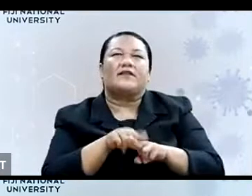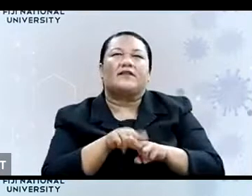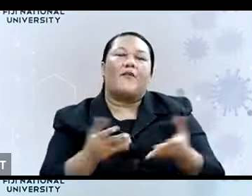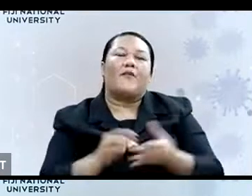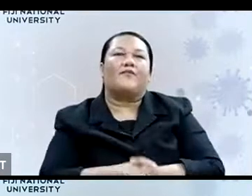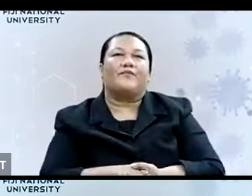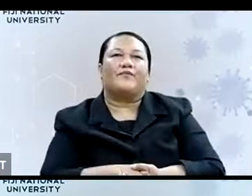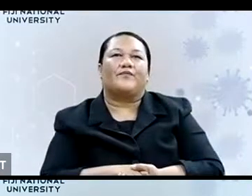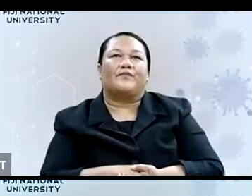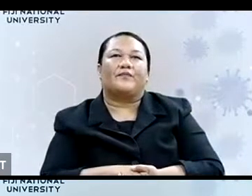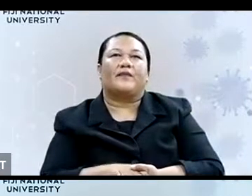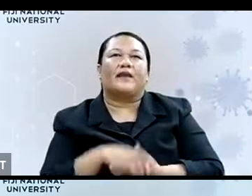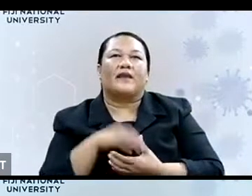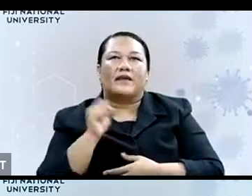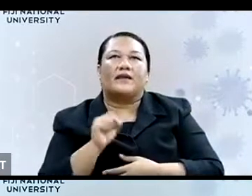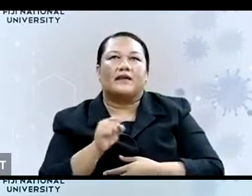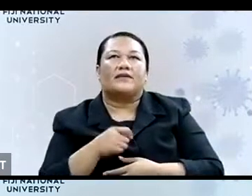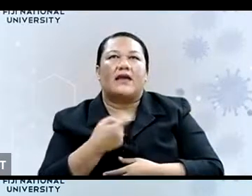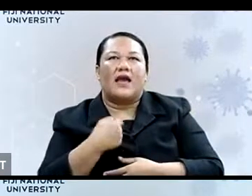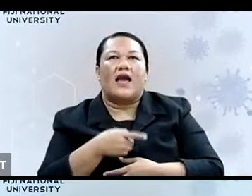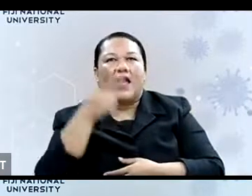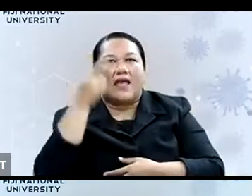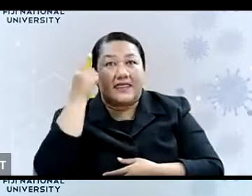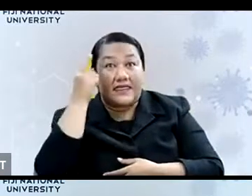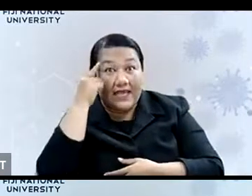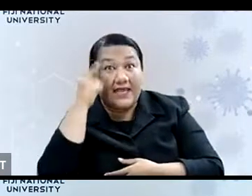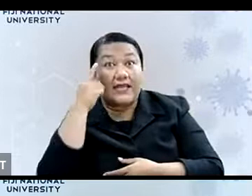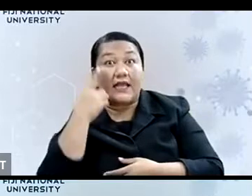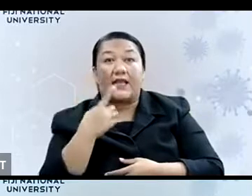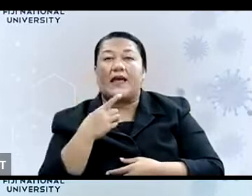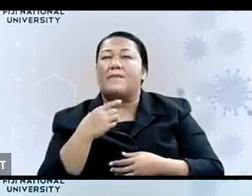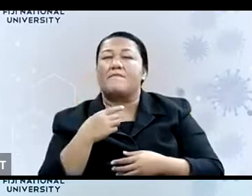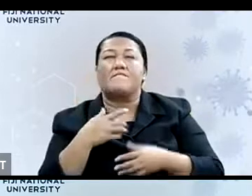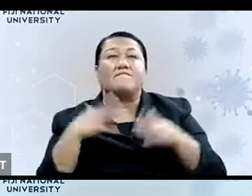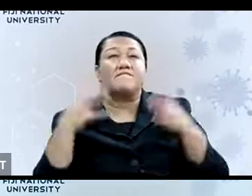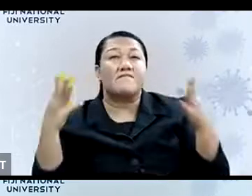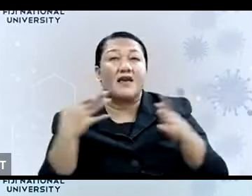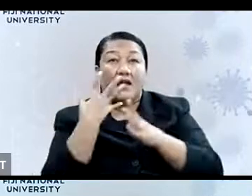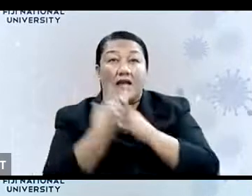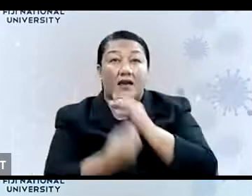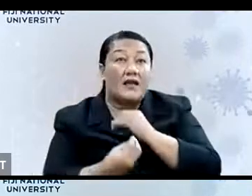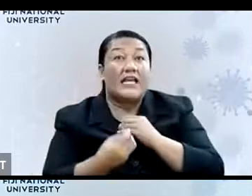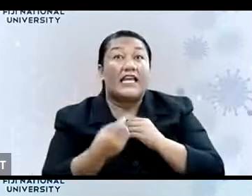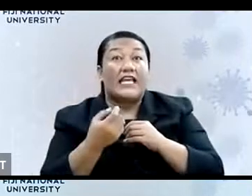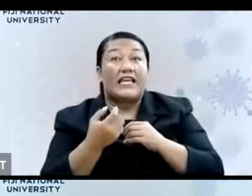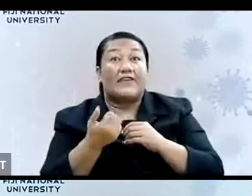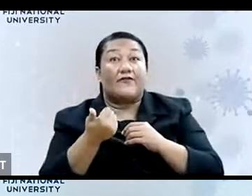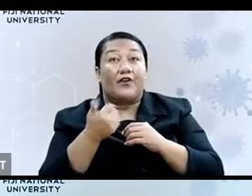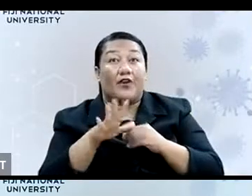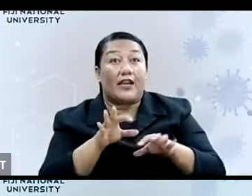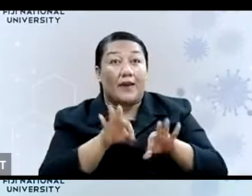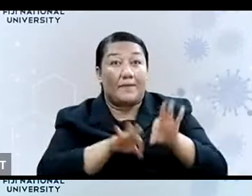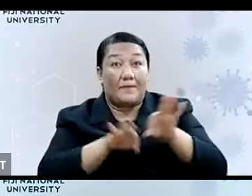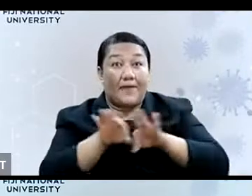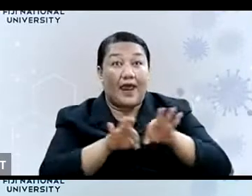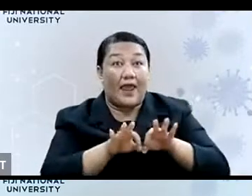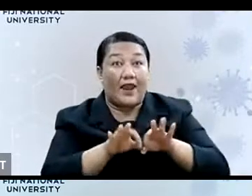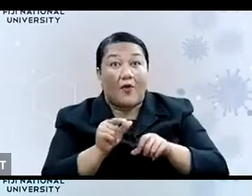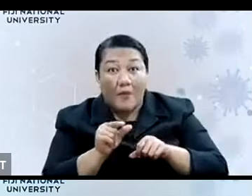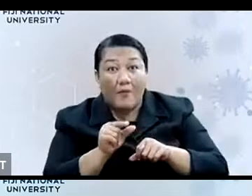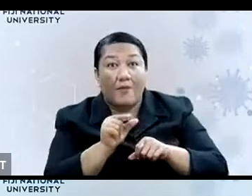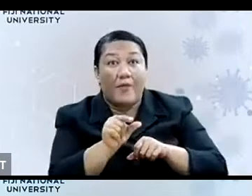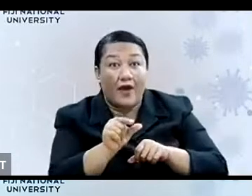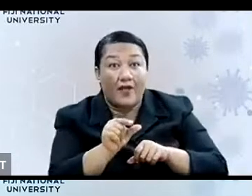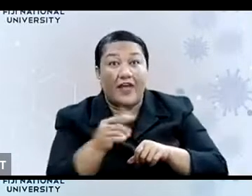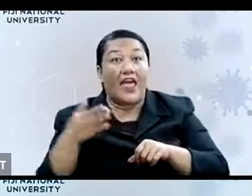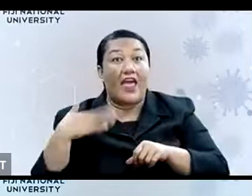Well, I think the biggest hurdle, if that was a plan or a path that the public health